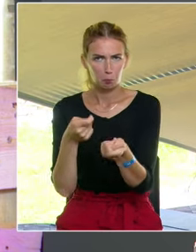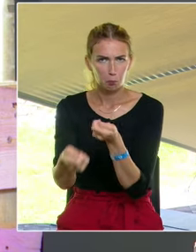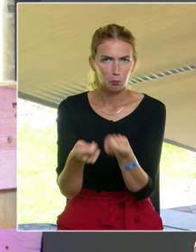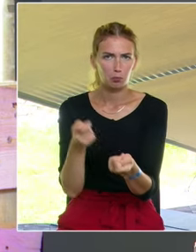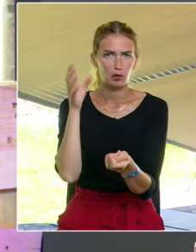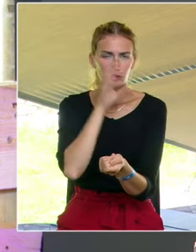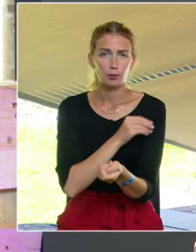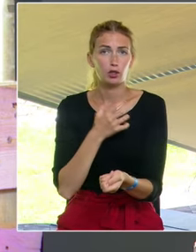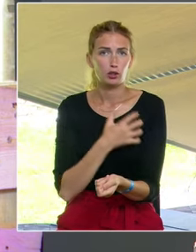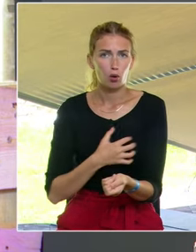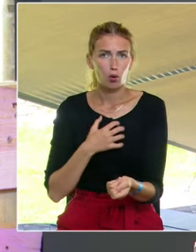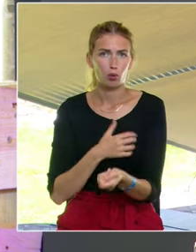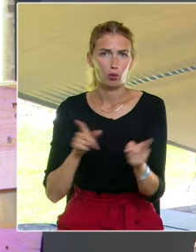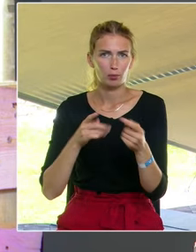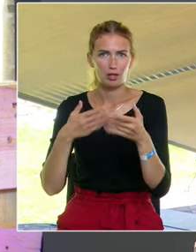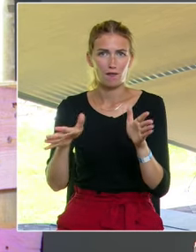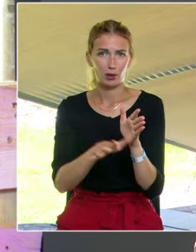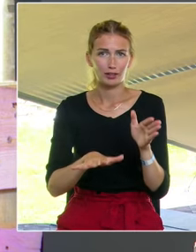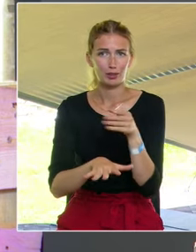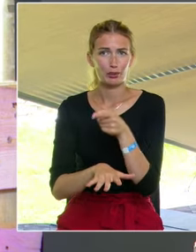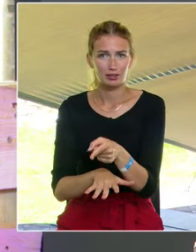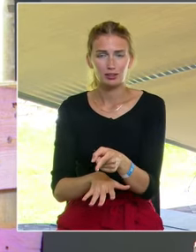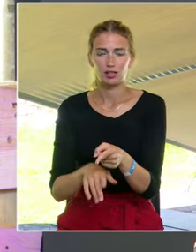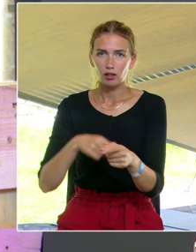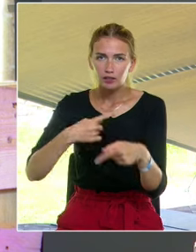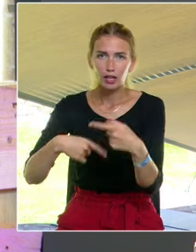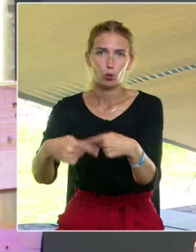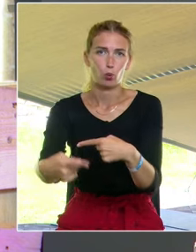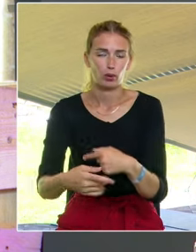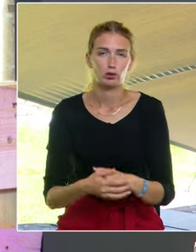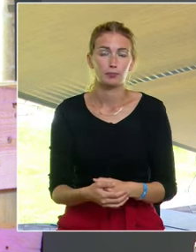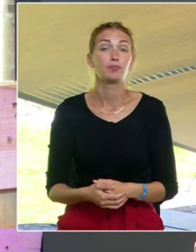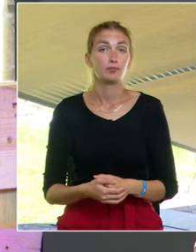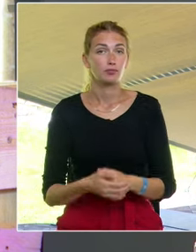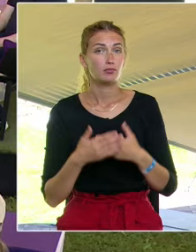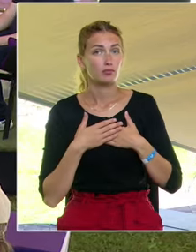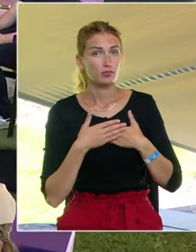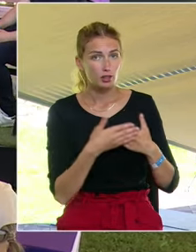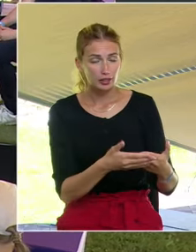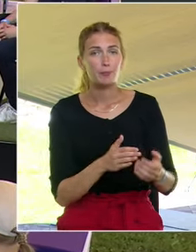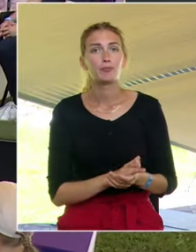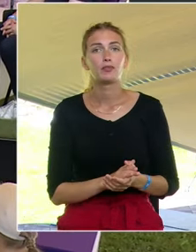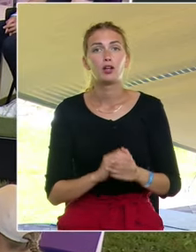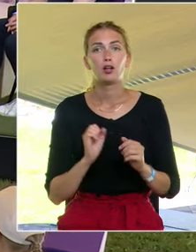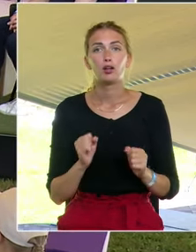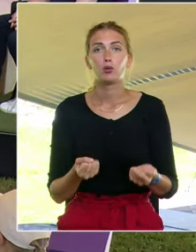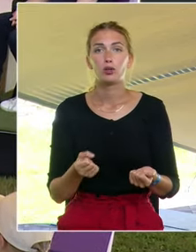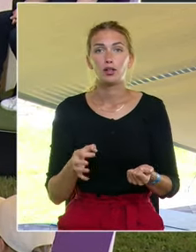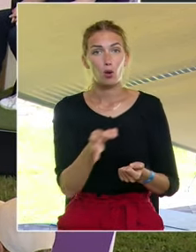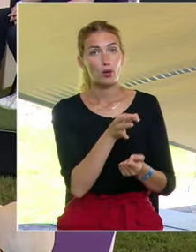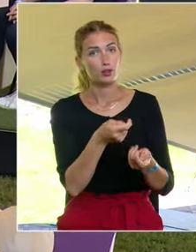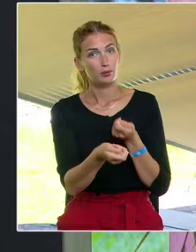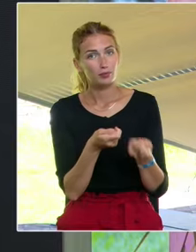sustainability, really, about the public sphere and cultural domains. Thank you. So the key takeaway, if you are running an organization,